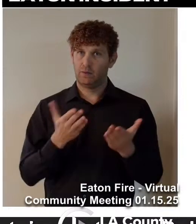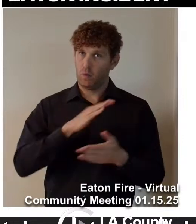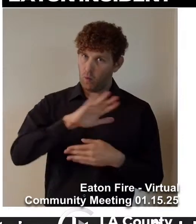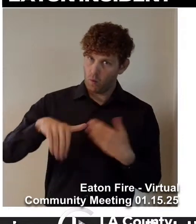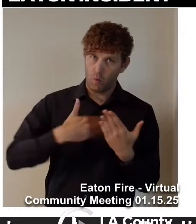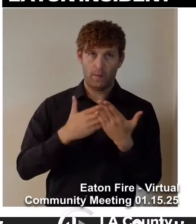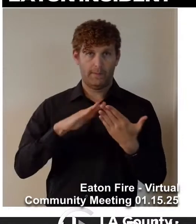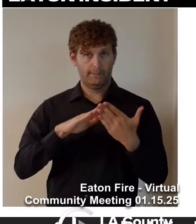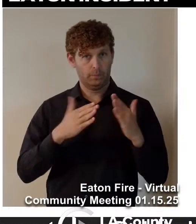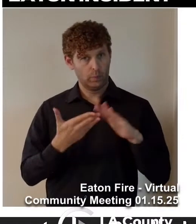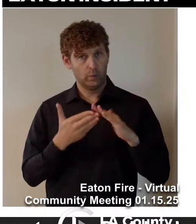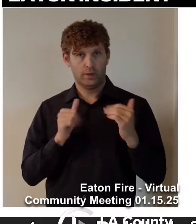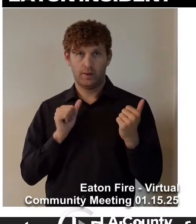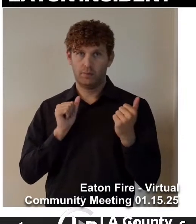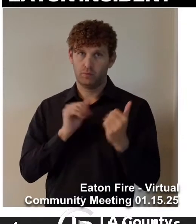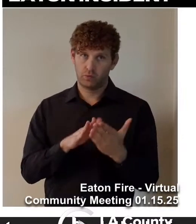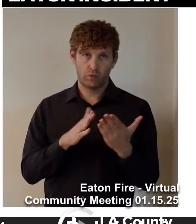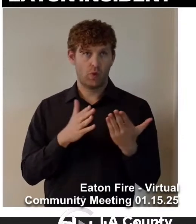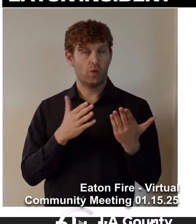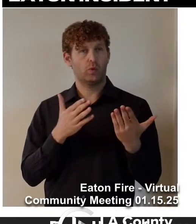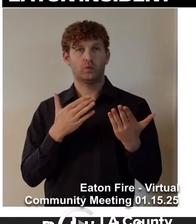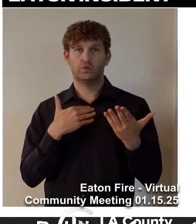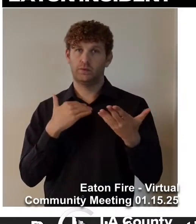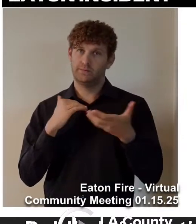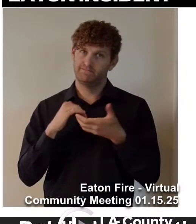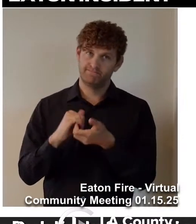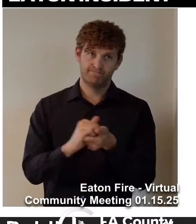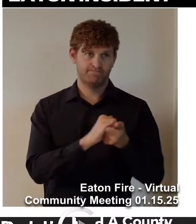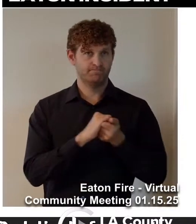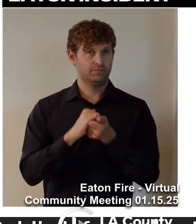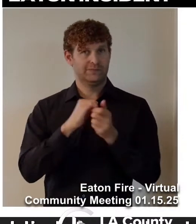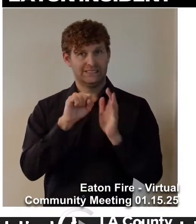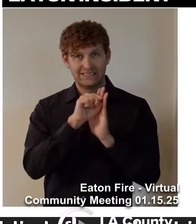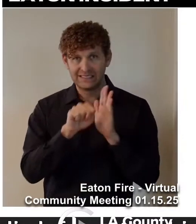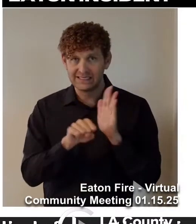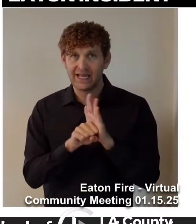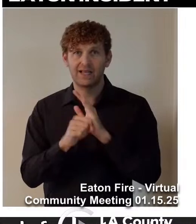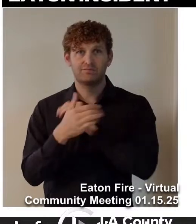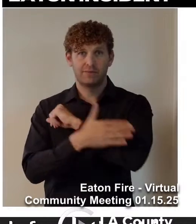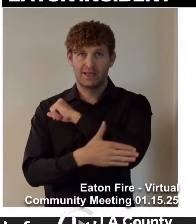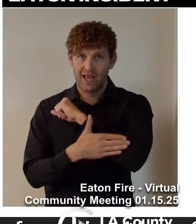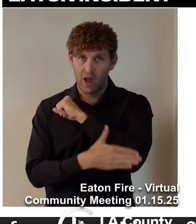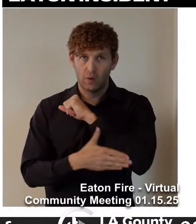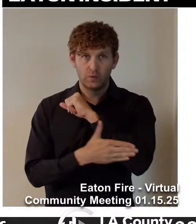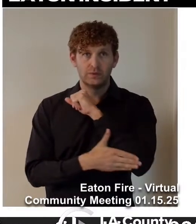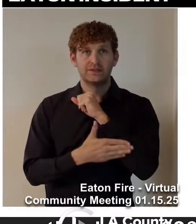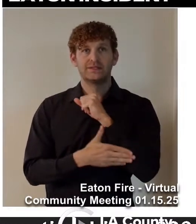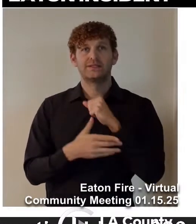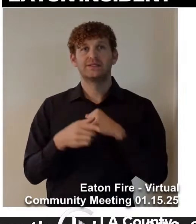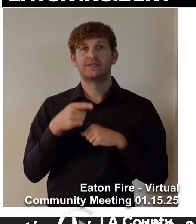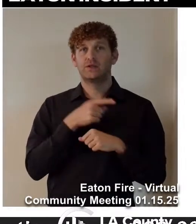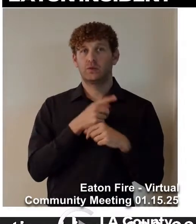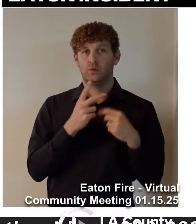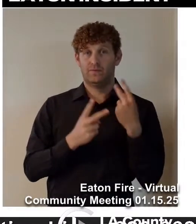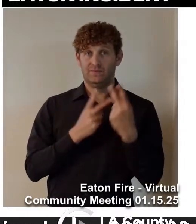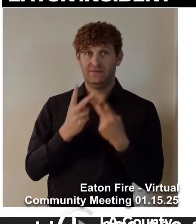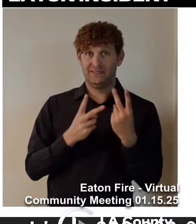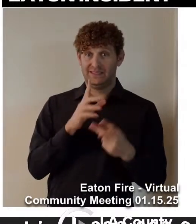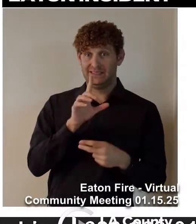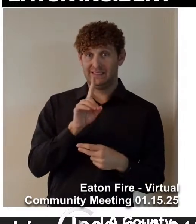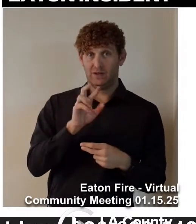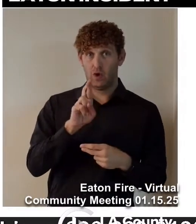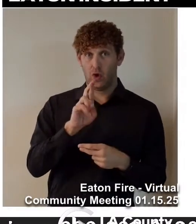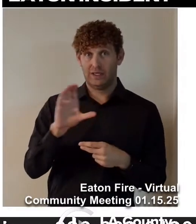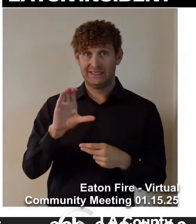We are working very closely with our partners at the state, at the county. If you visit a DRC, you will see there are dozens